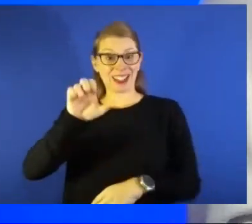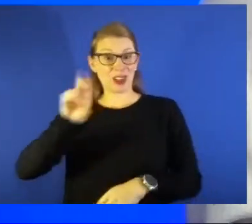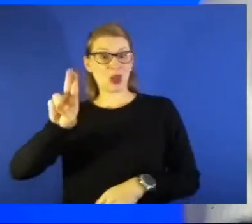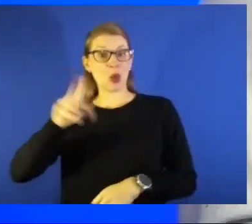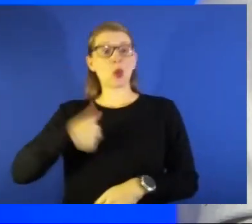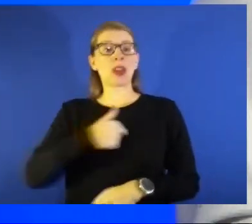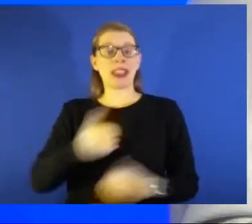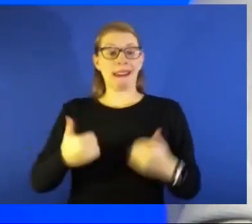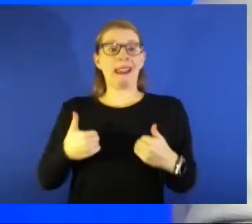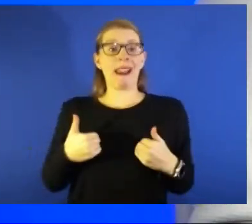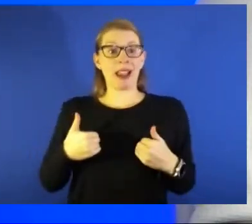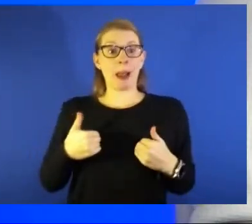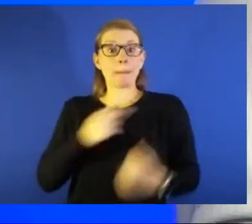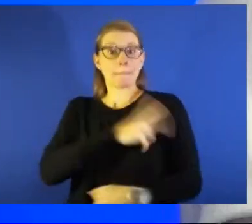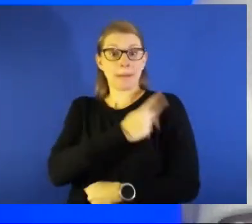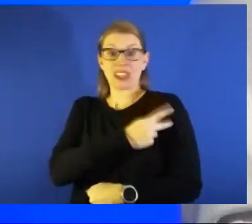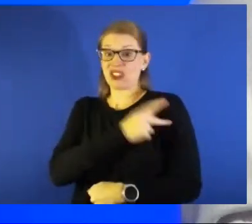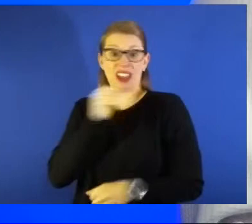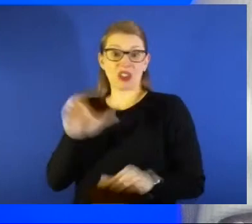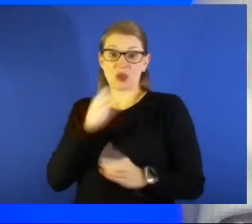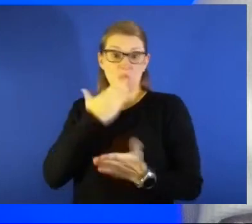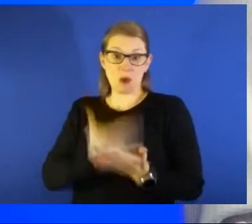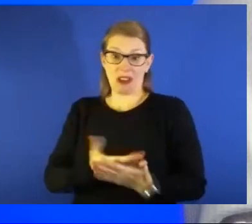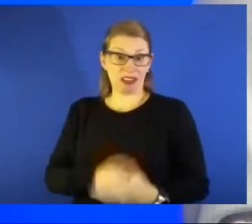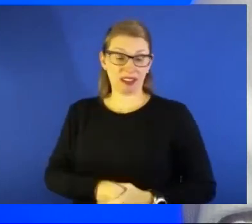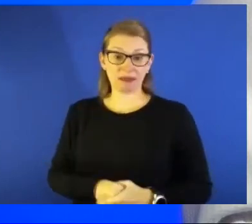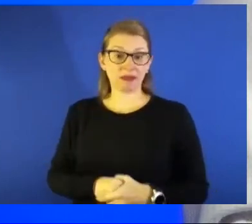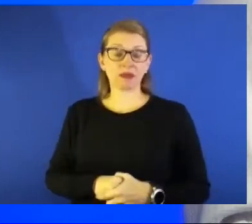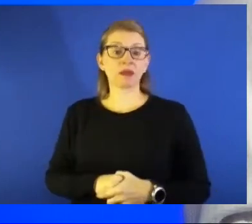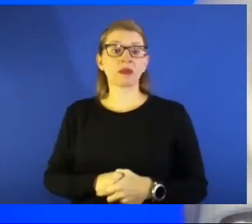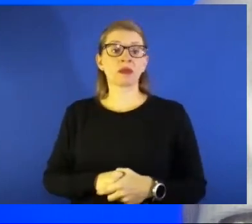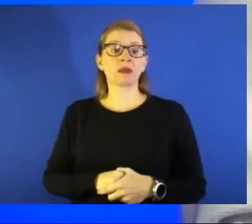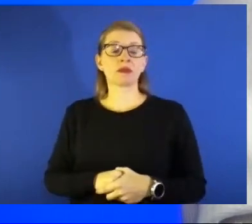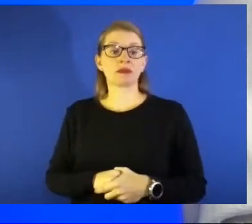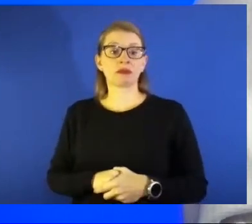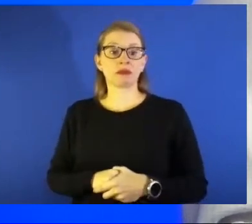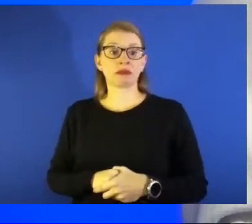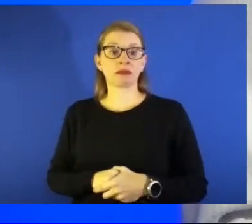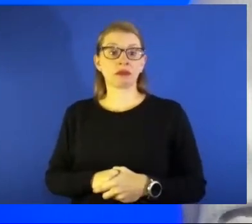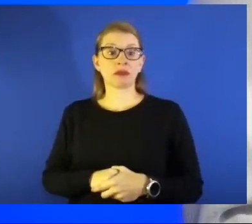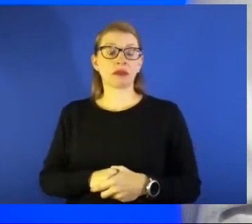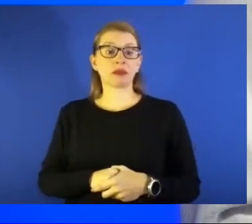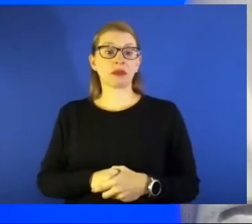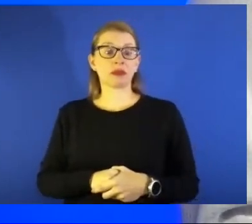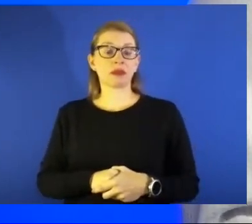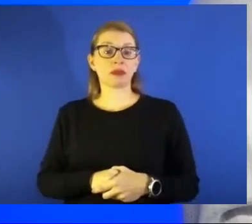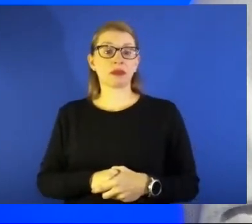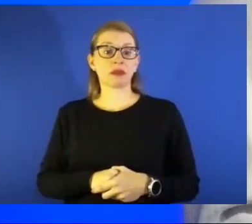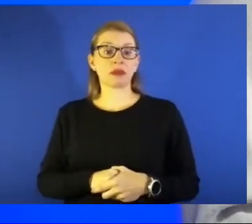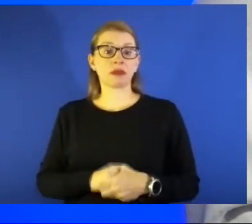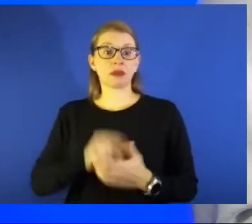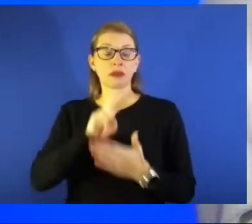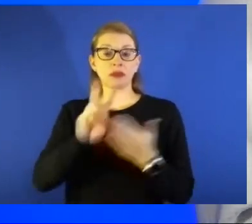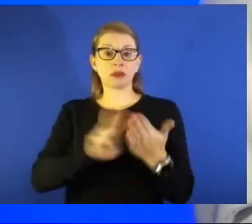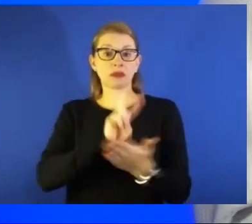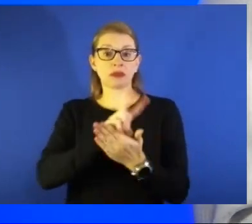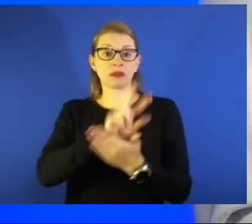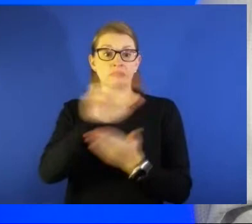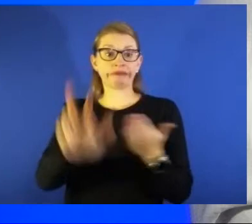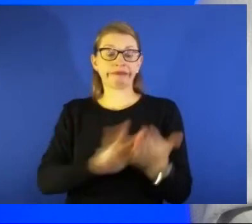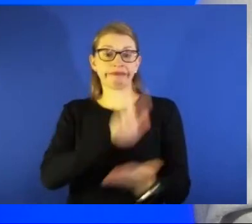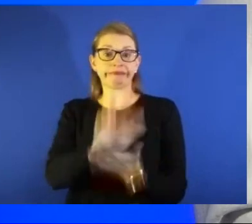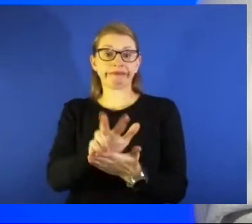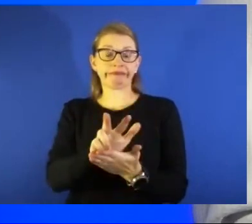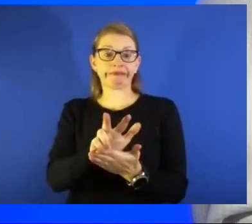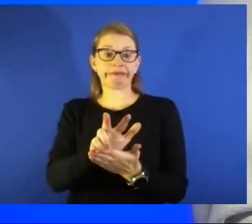a patient that wasn't doing so well, and we ended up having to bag this patient for 2 to 3 hours until they could see if